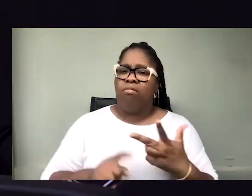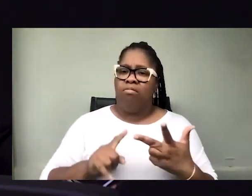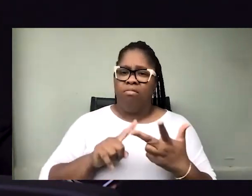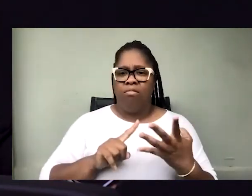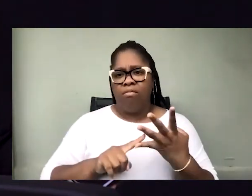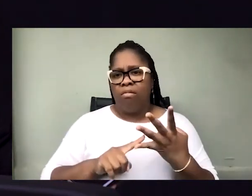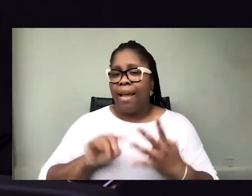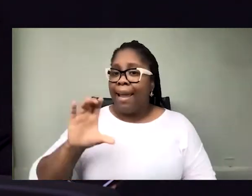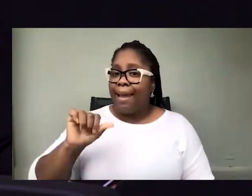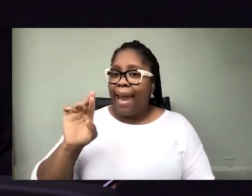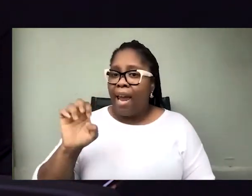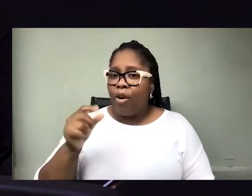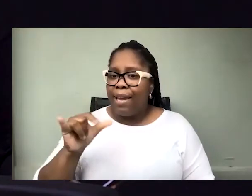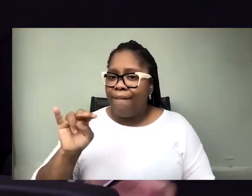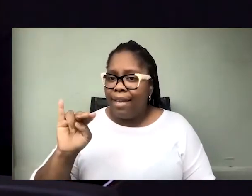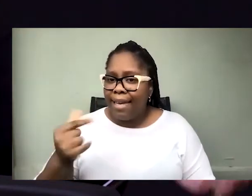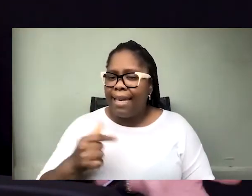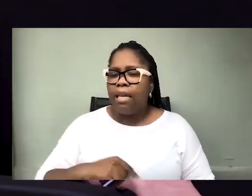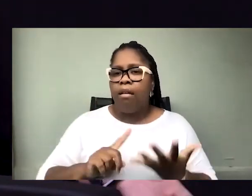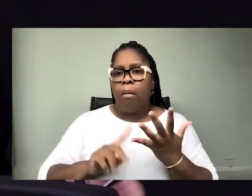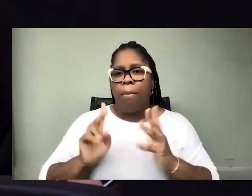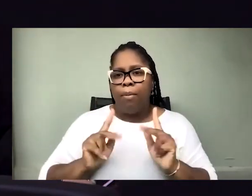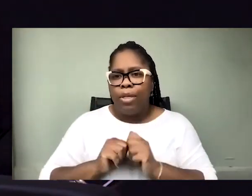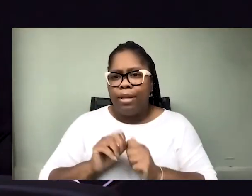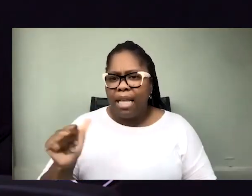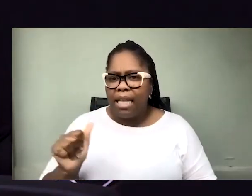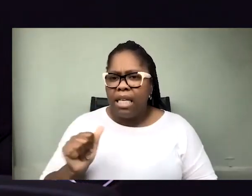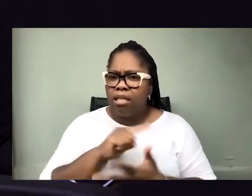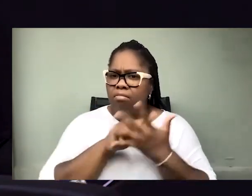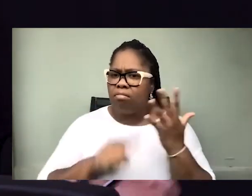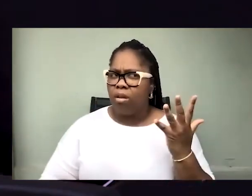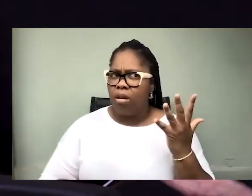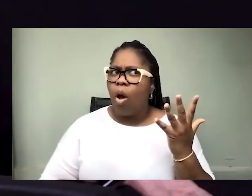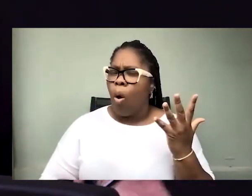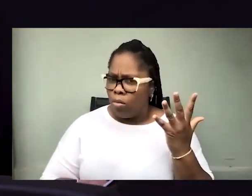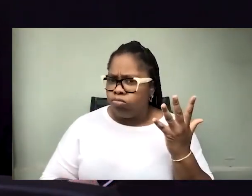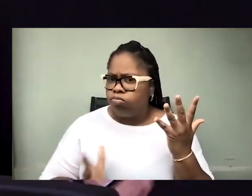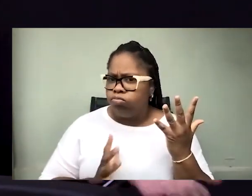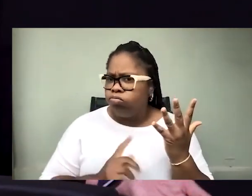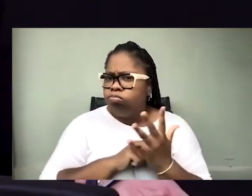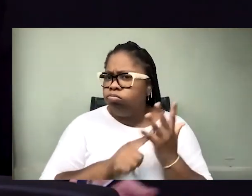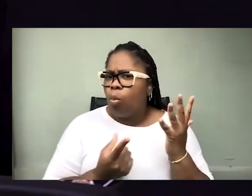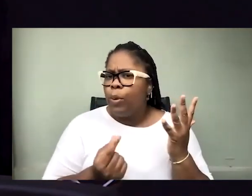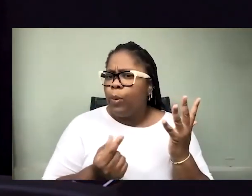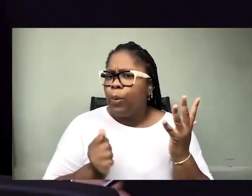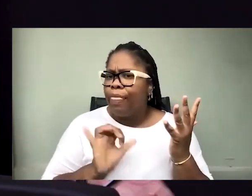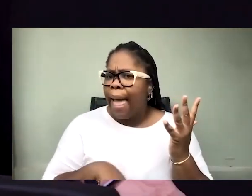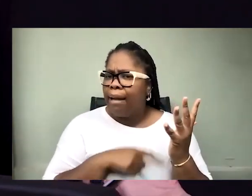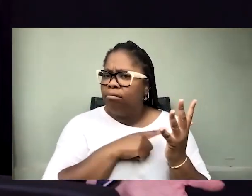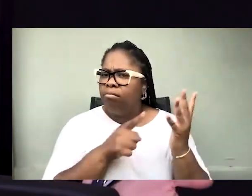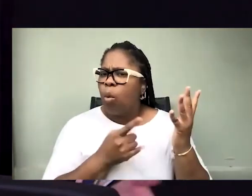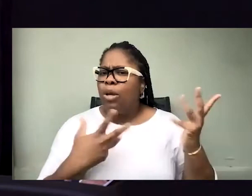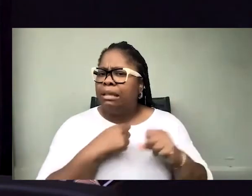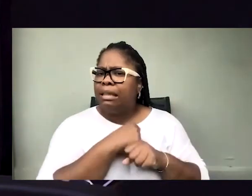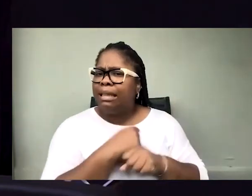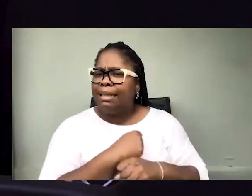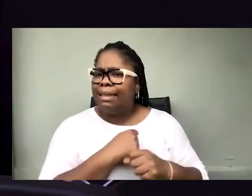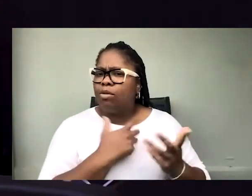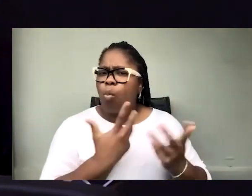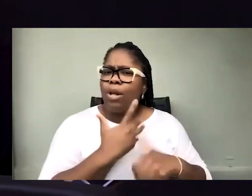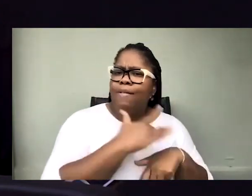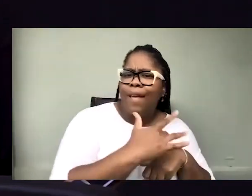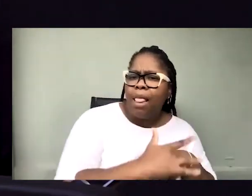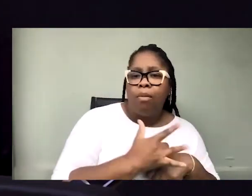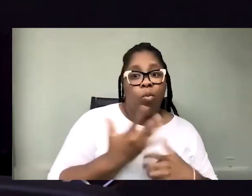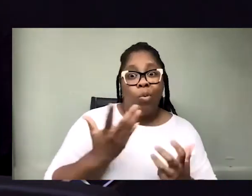with disabilities. And we said, okay, now how do we address that? And what's the data? What's out there? What's maybe not out